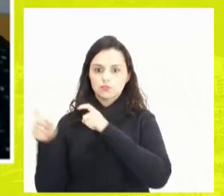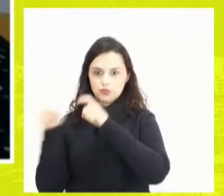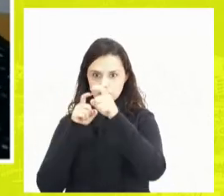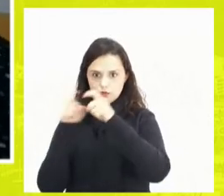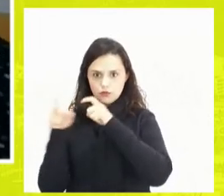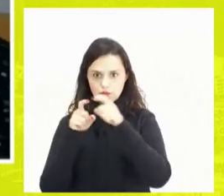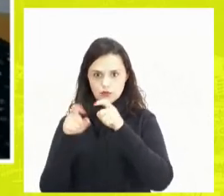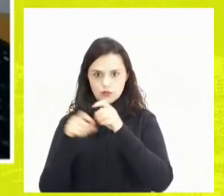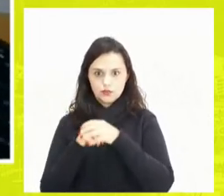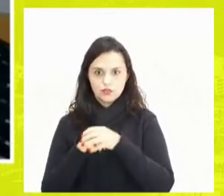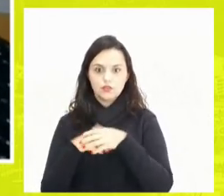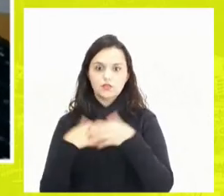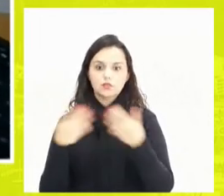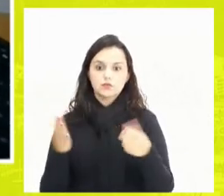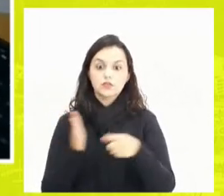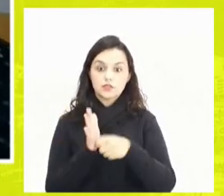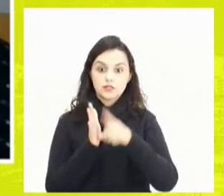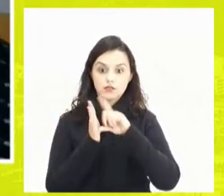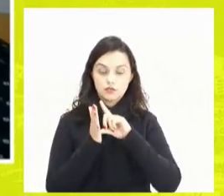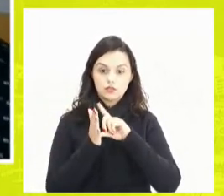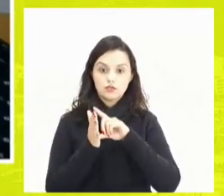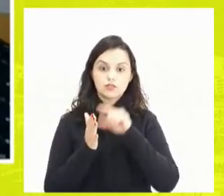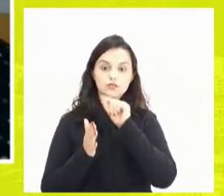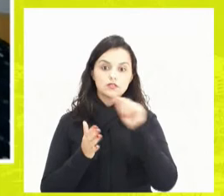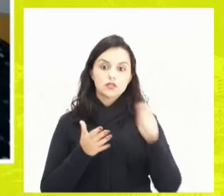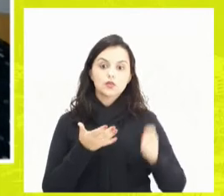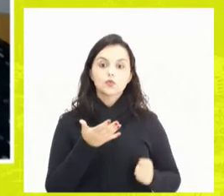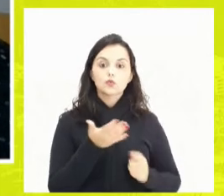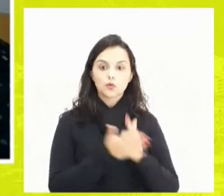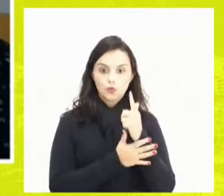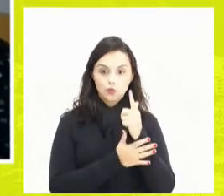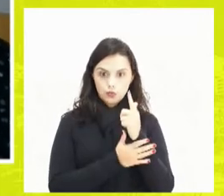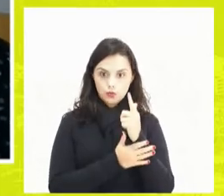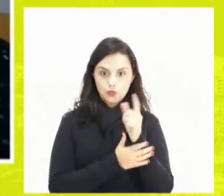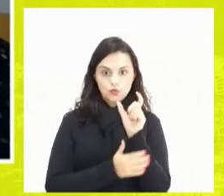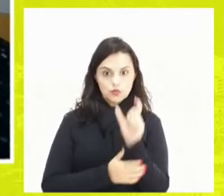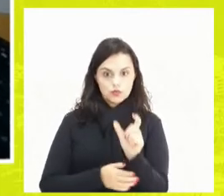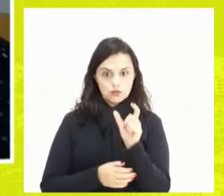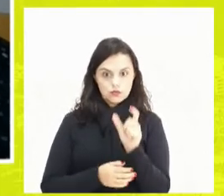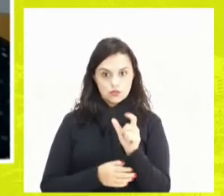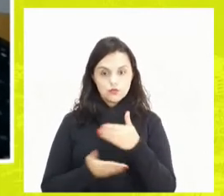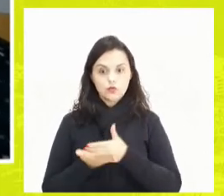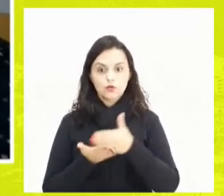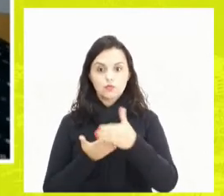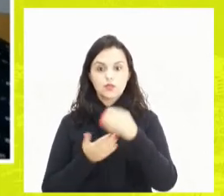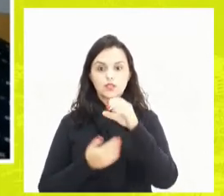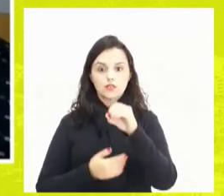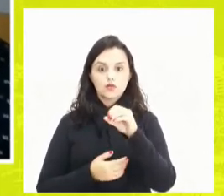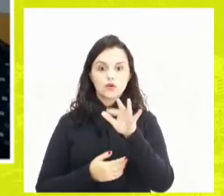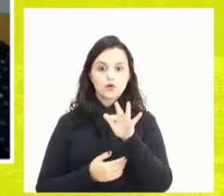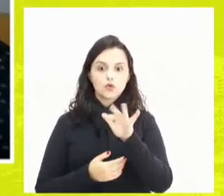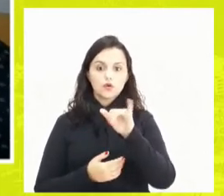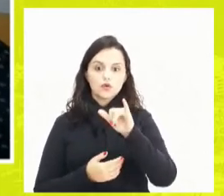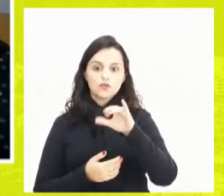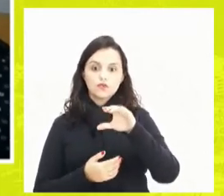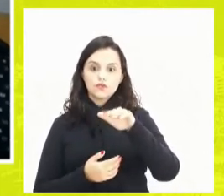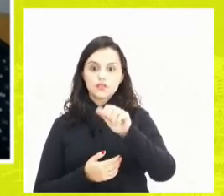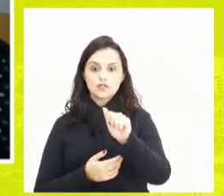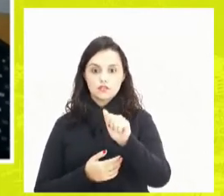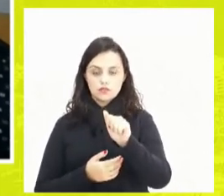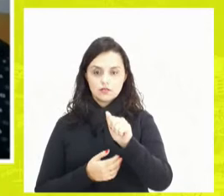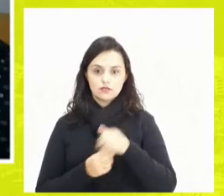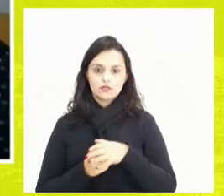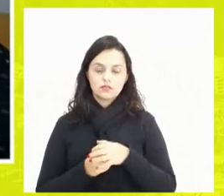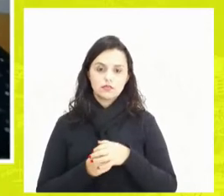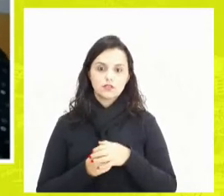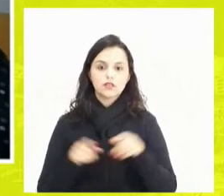before those who got the tickets and two we're going to have the workshop on how to check information on the elections and at